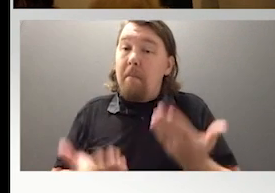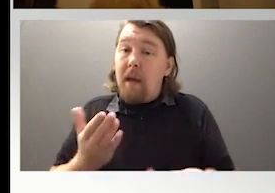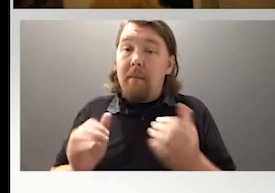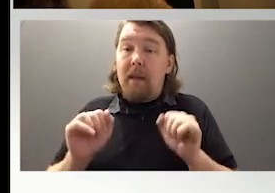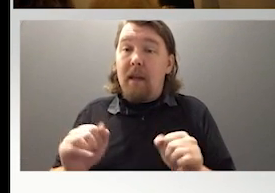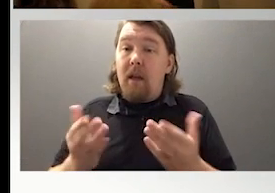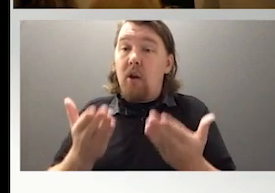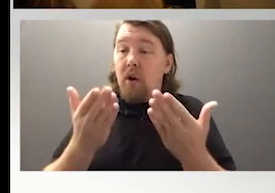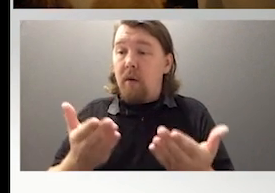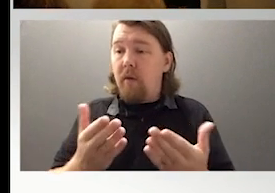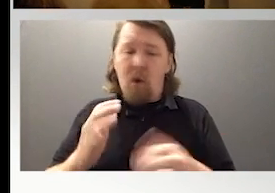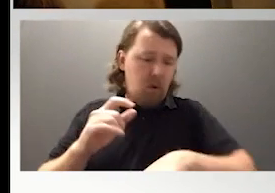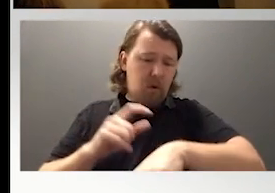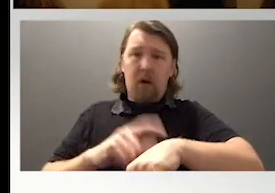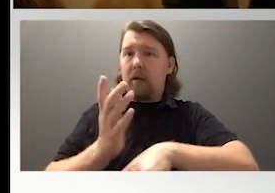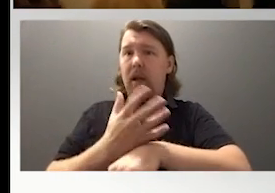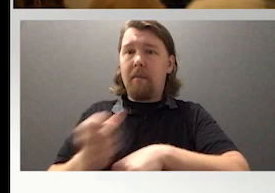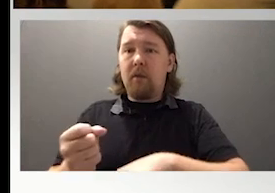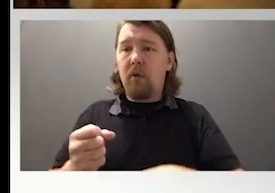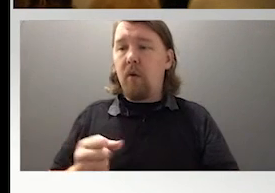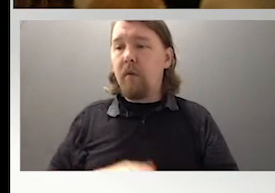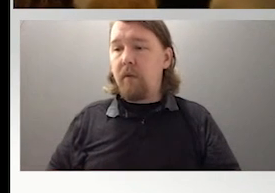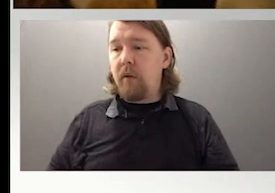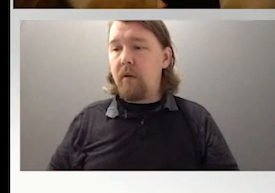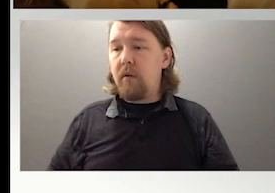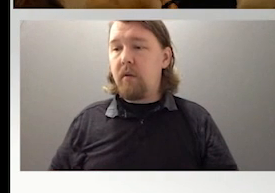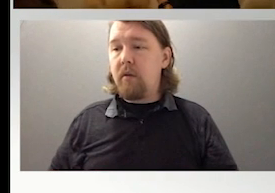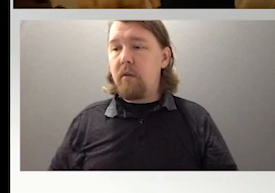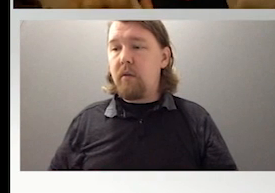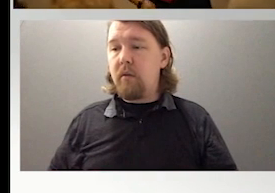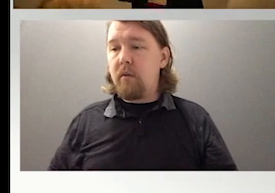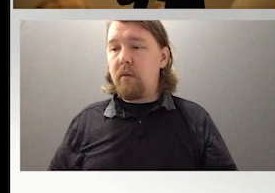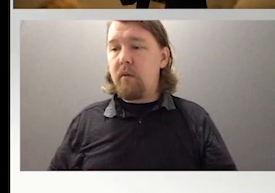offer. Oh, and our time is over.